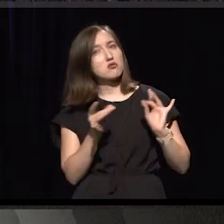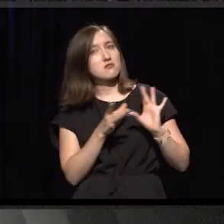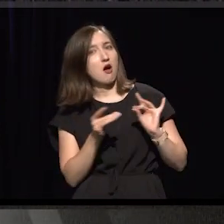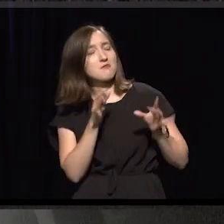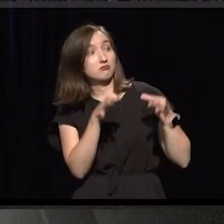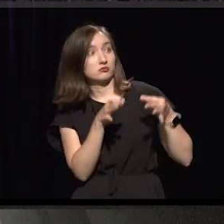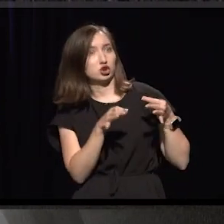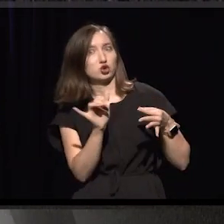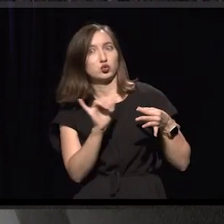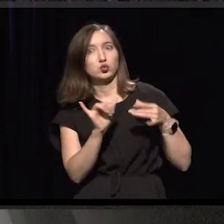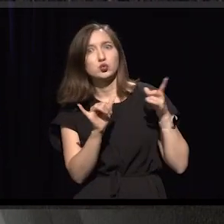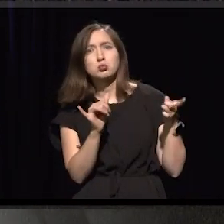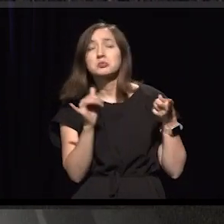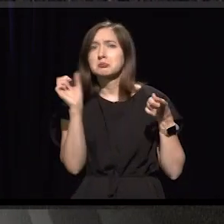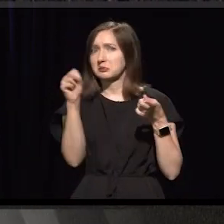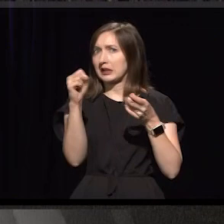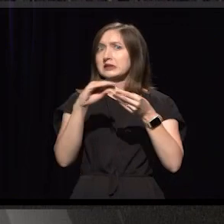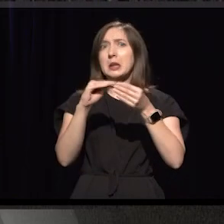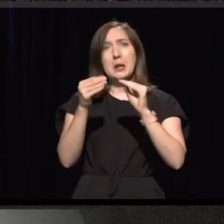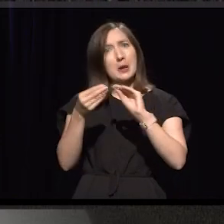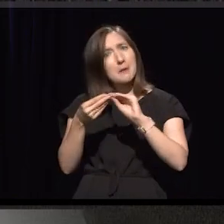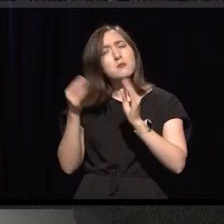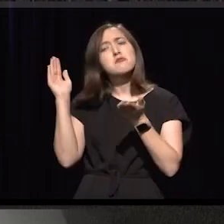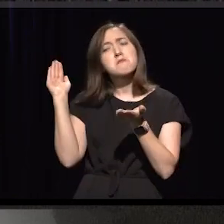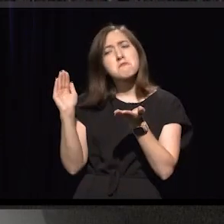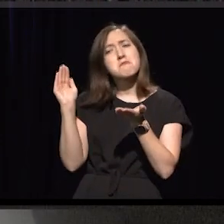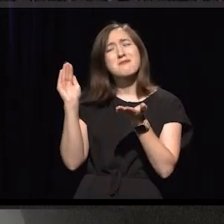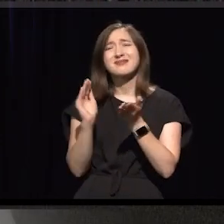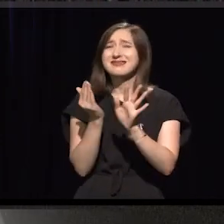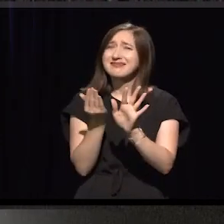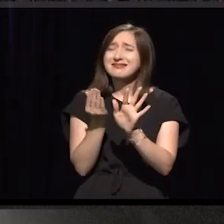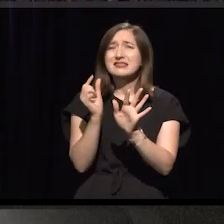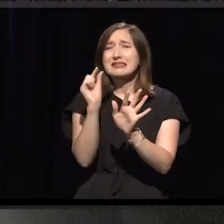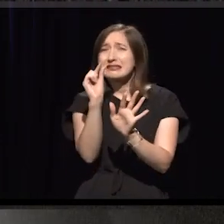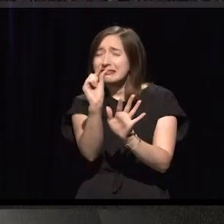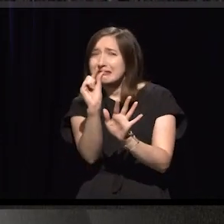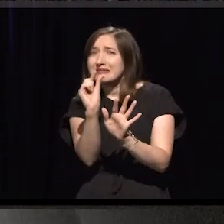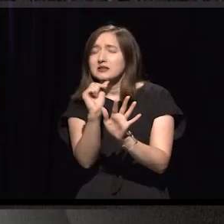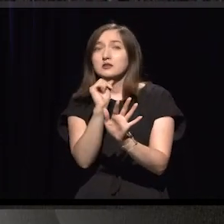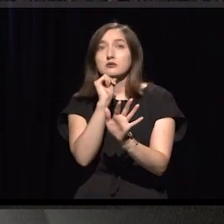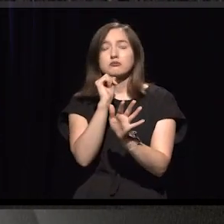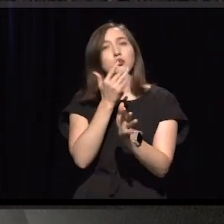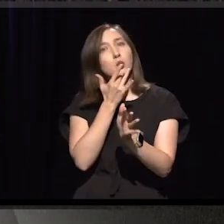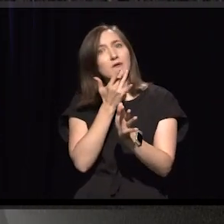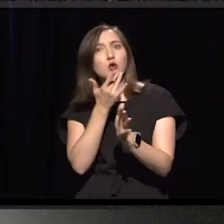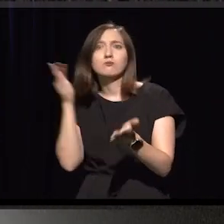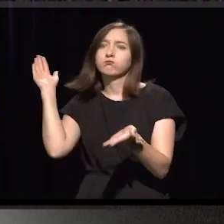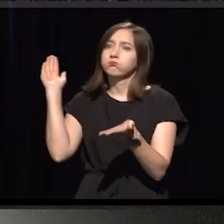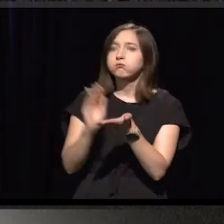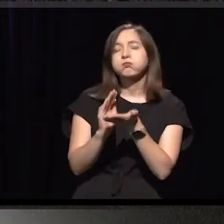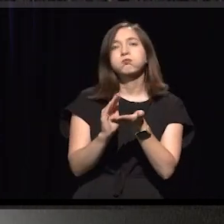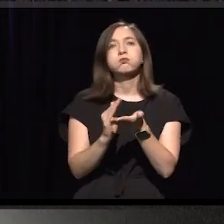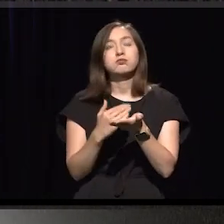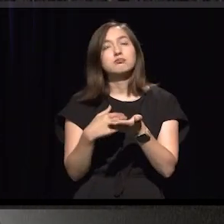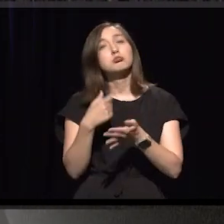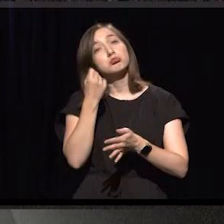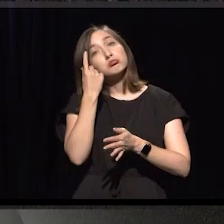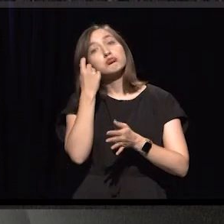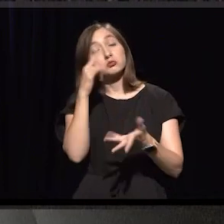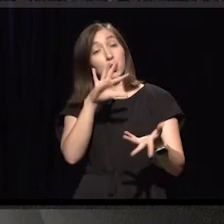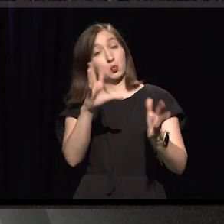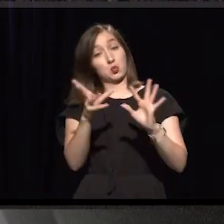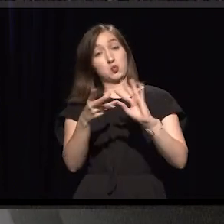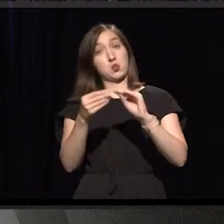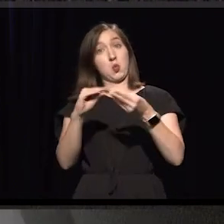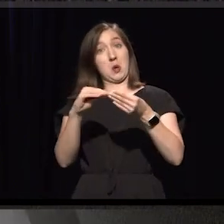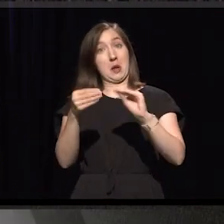them come down. I think also what's notable is that even though the total number have come down,